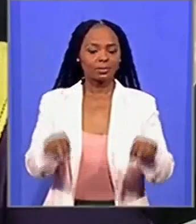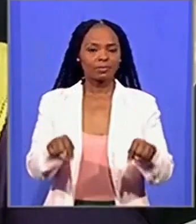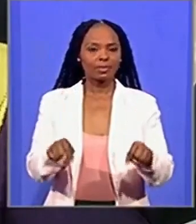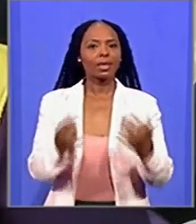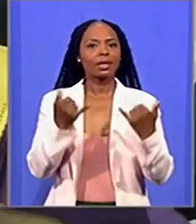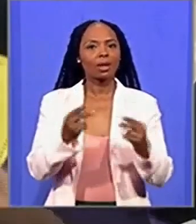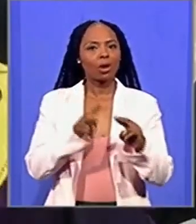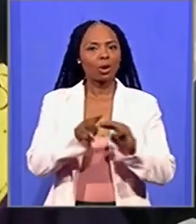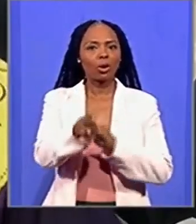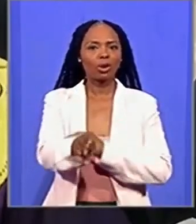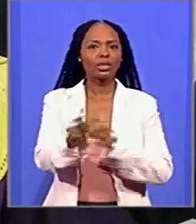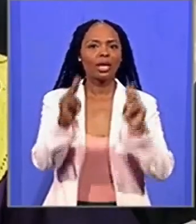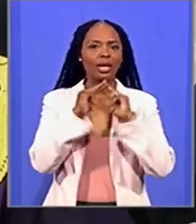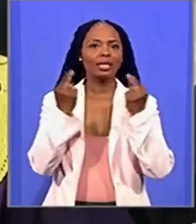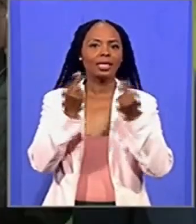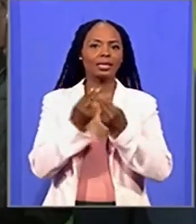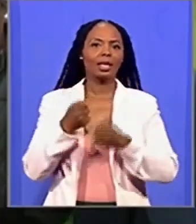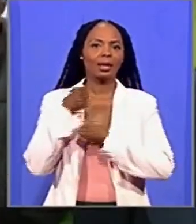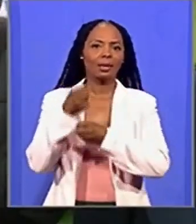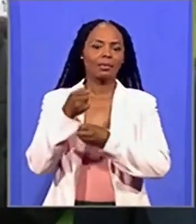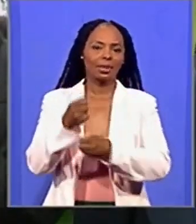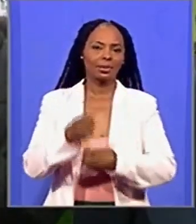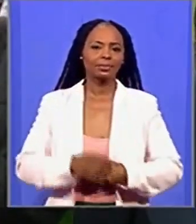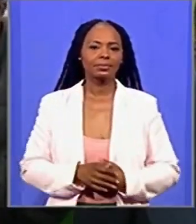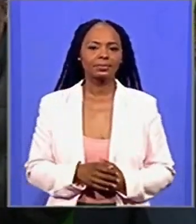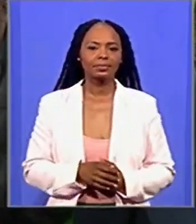to launch a national campaign.